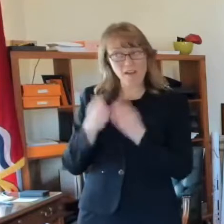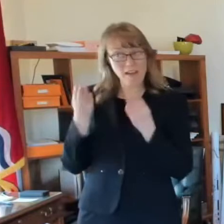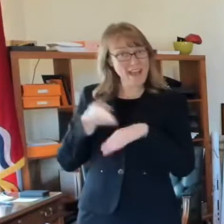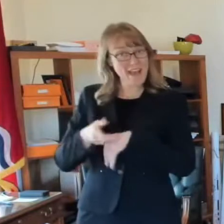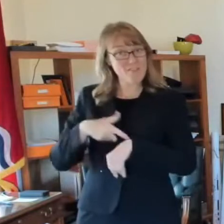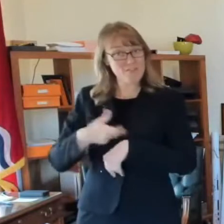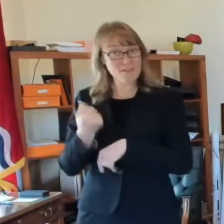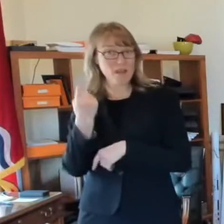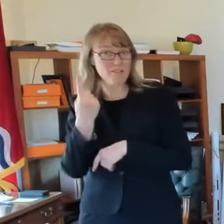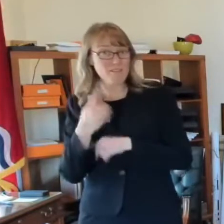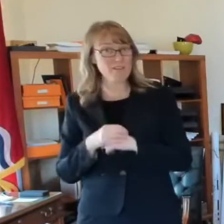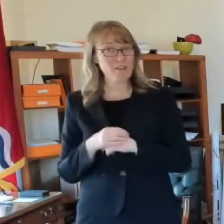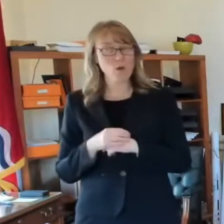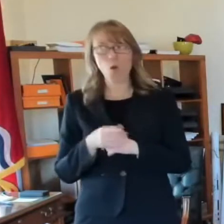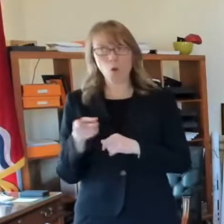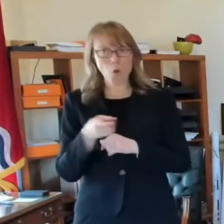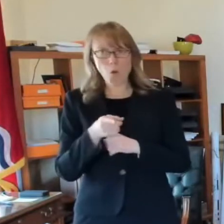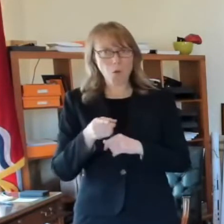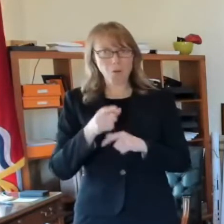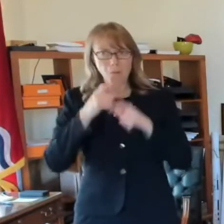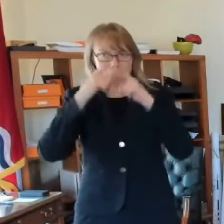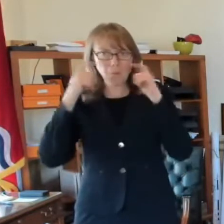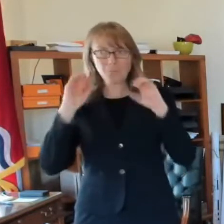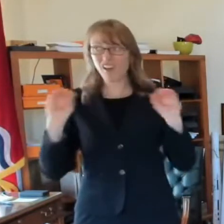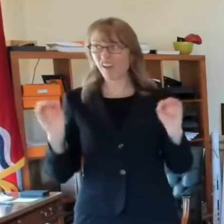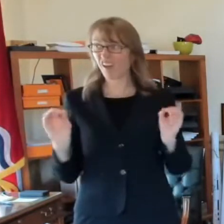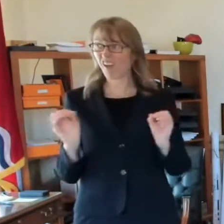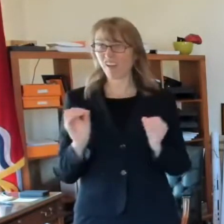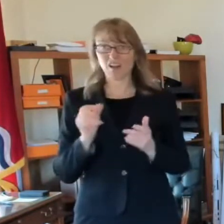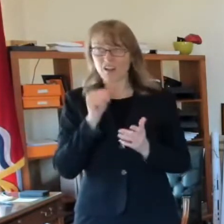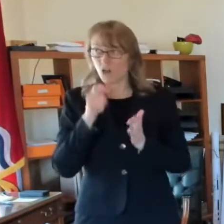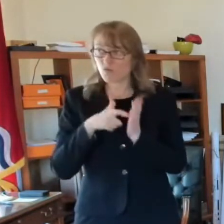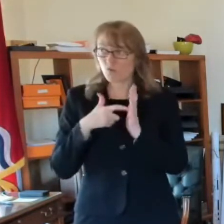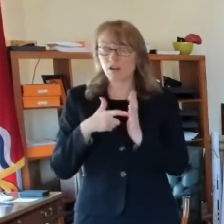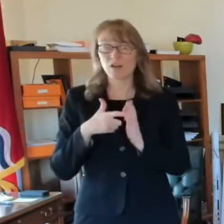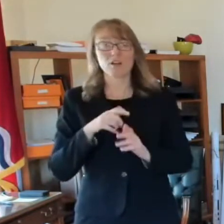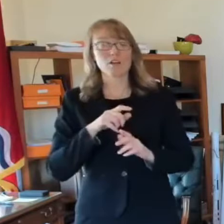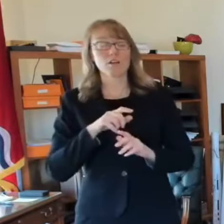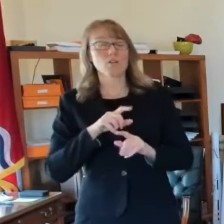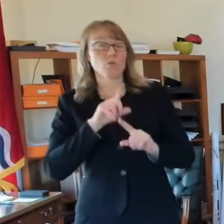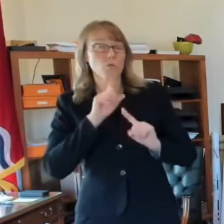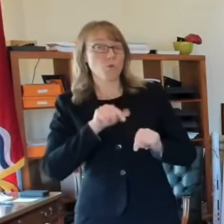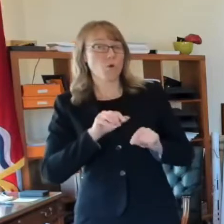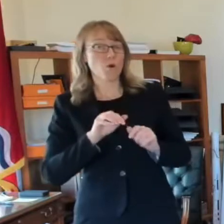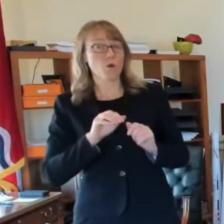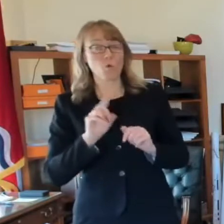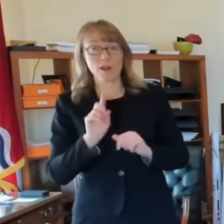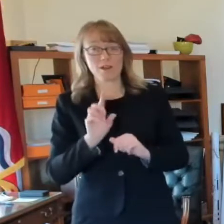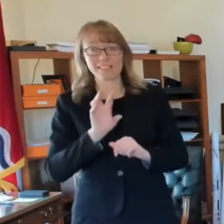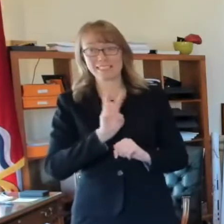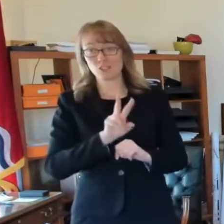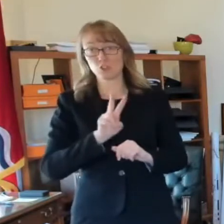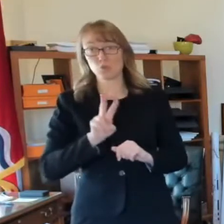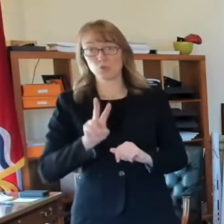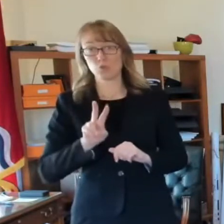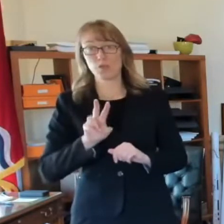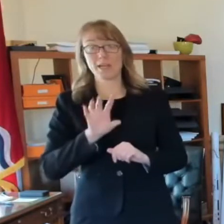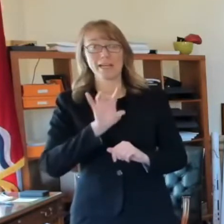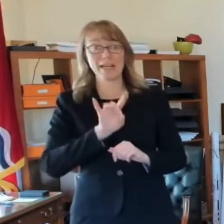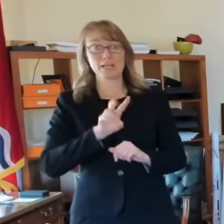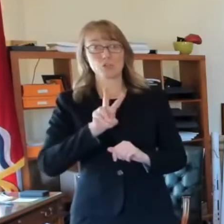wearing masks or requiring mask wearing, you should report to 622-4800. That's the Citizen Service Bureau. You're going to have to tell